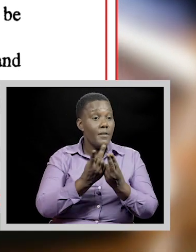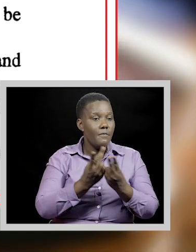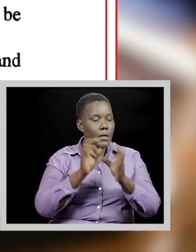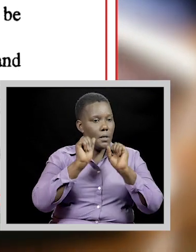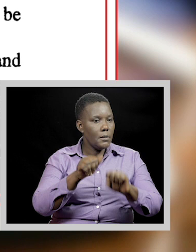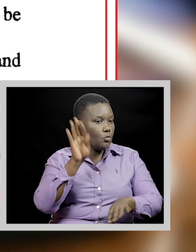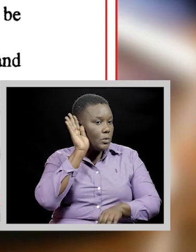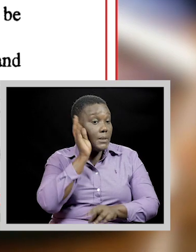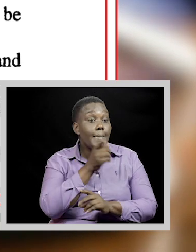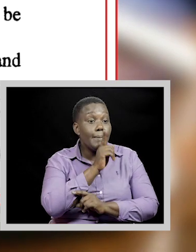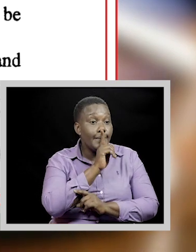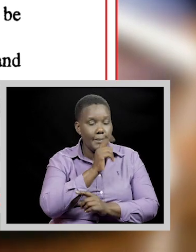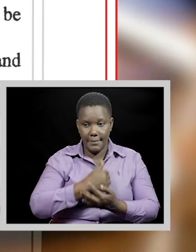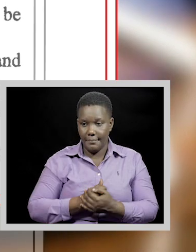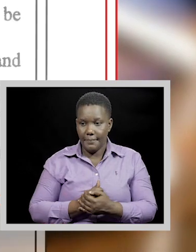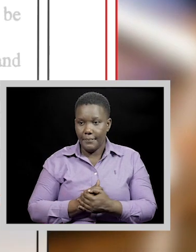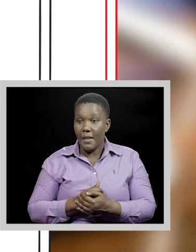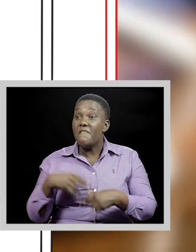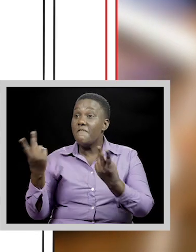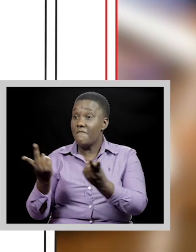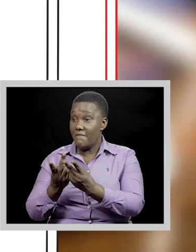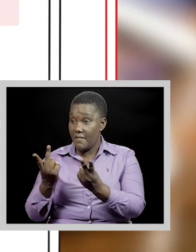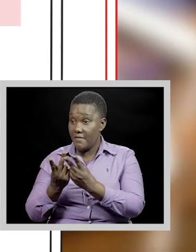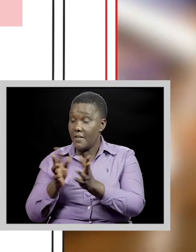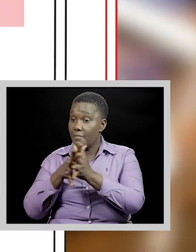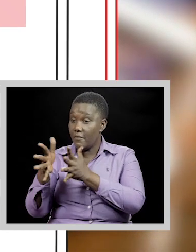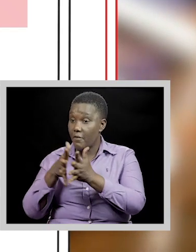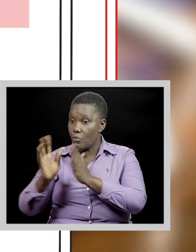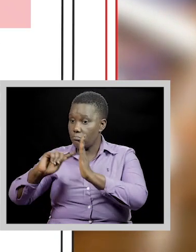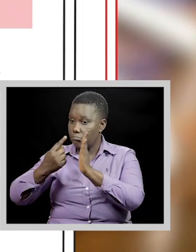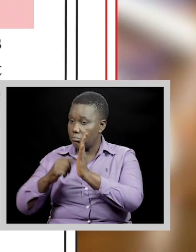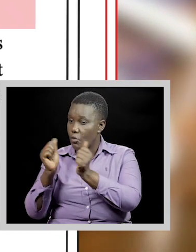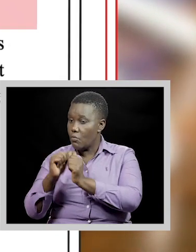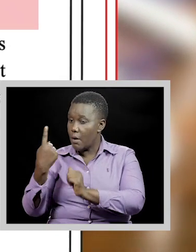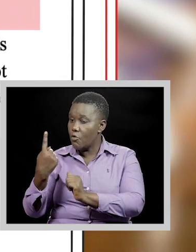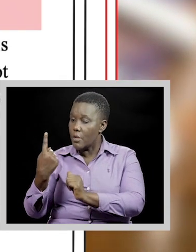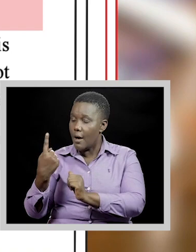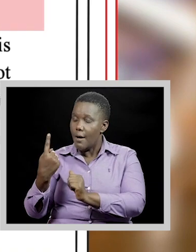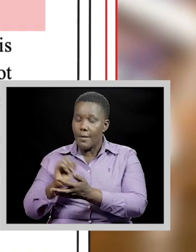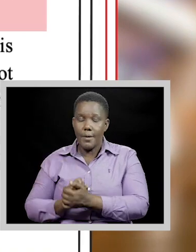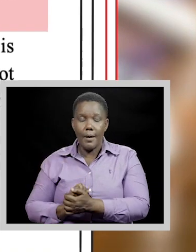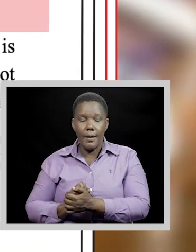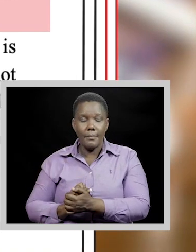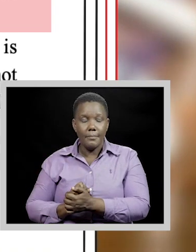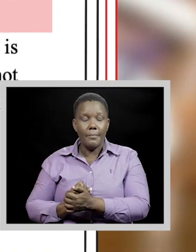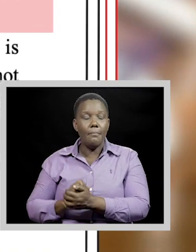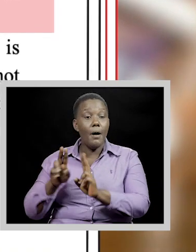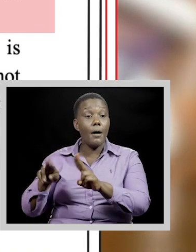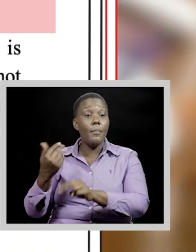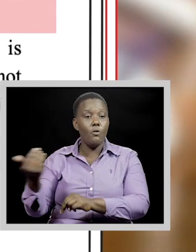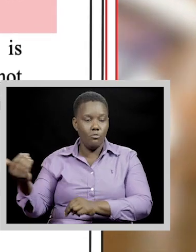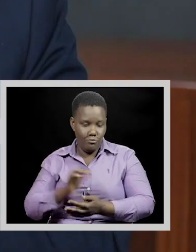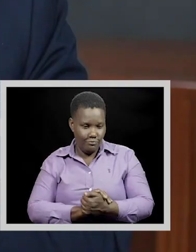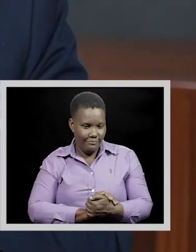Proceedings shall be held in camera. This is also provided under Rule 11, Subrule 1 of the Juvenile Court